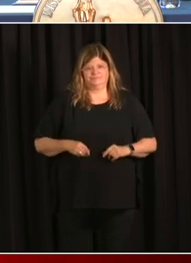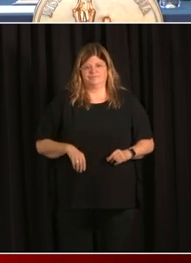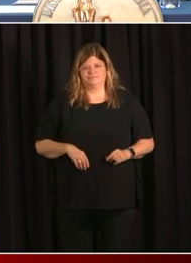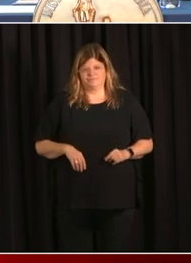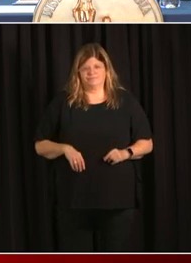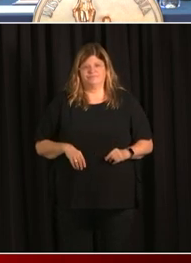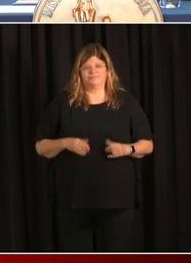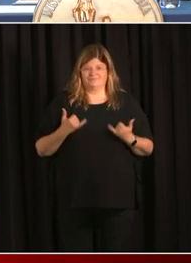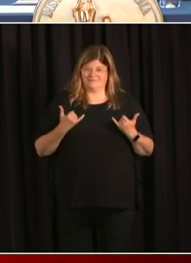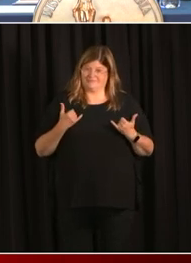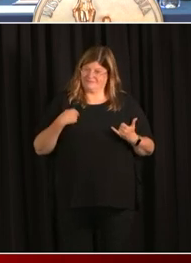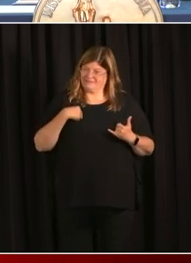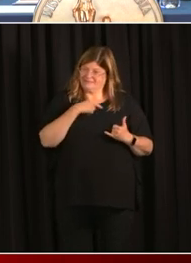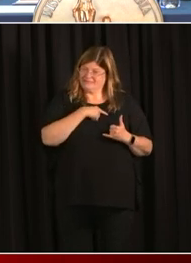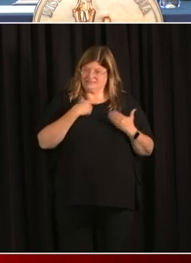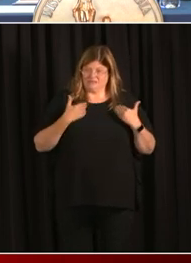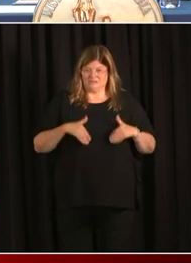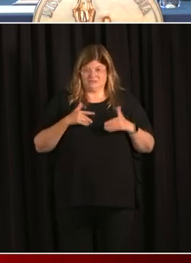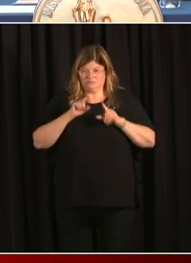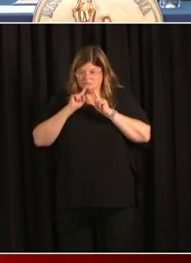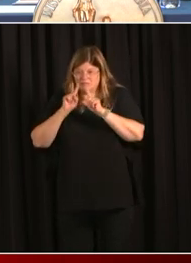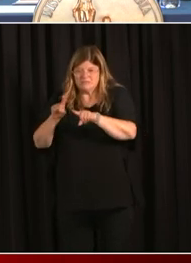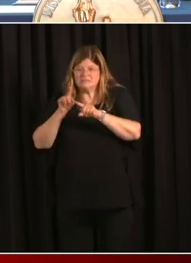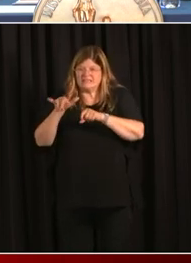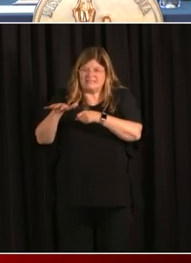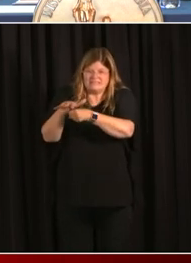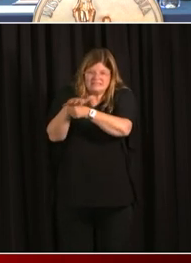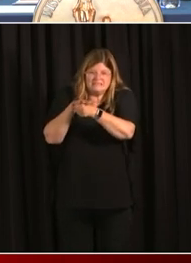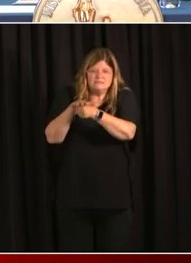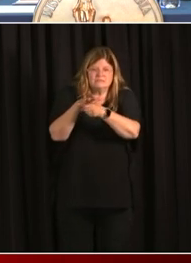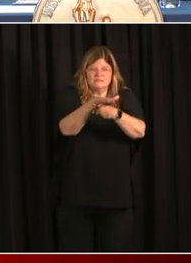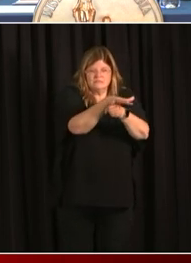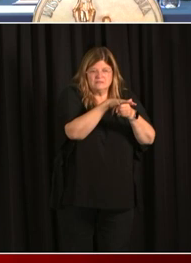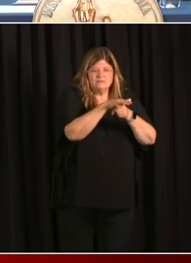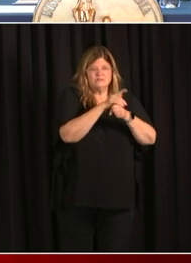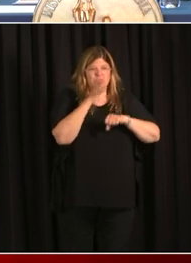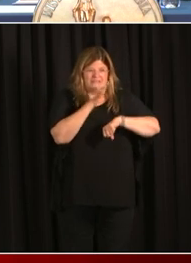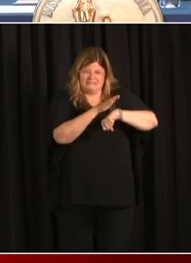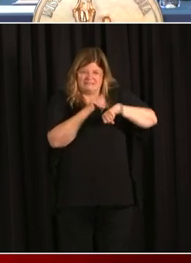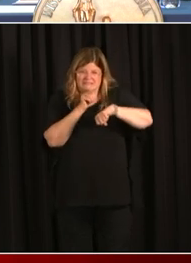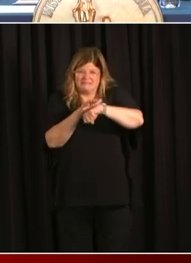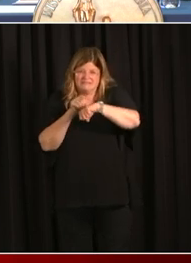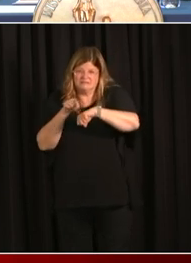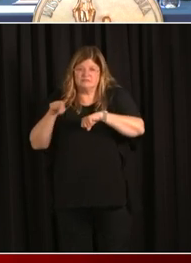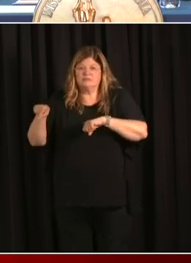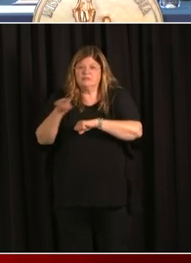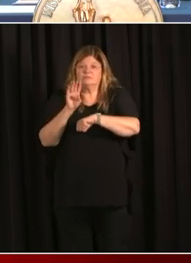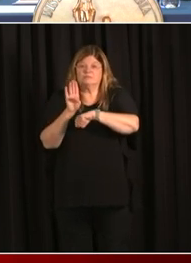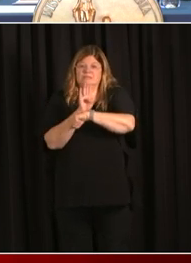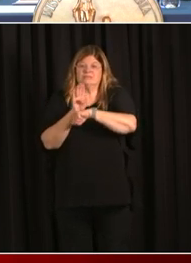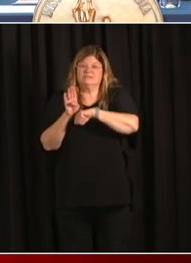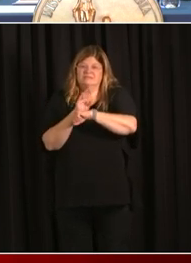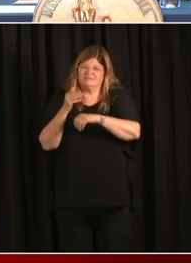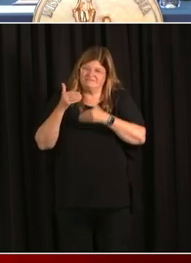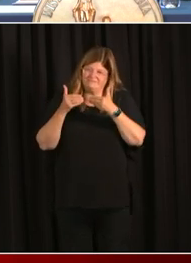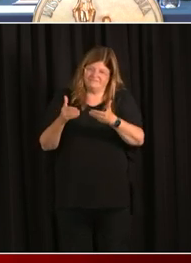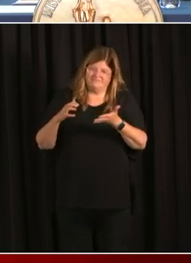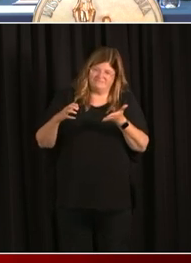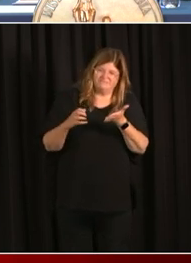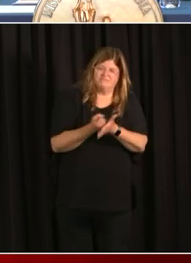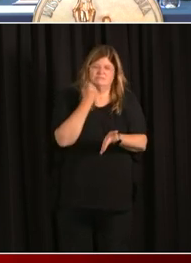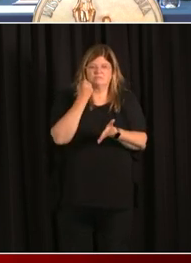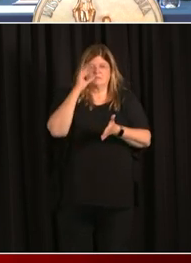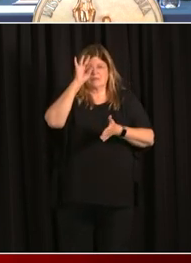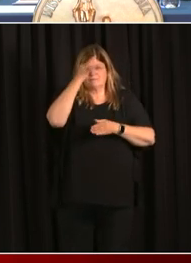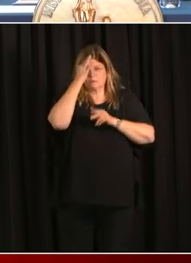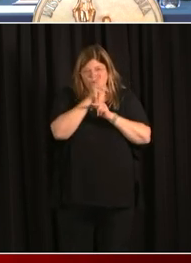have responded locally. We have also called on all of our businesses to take advantage of every federal loan